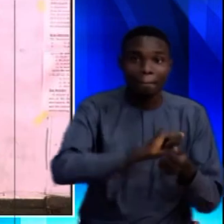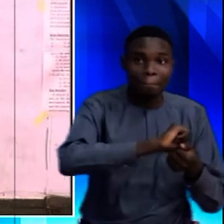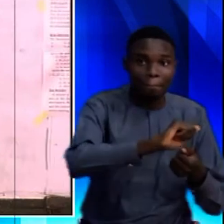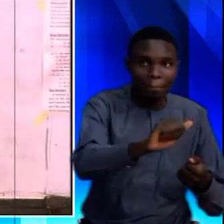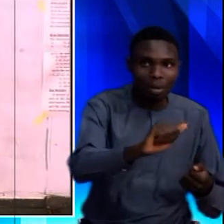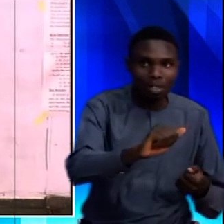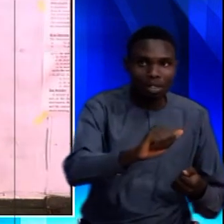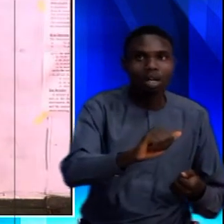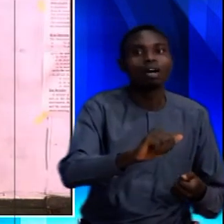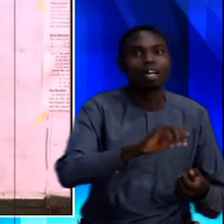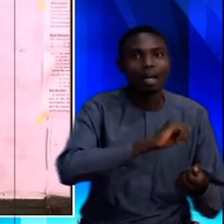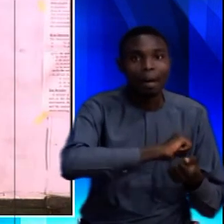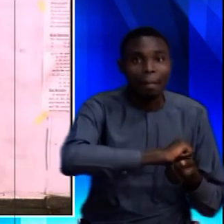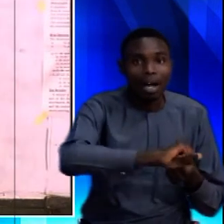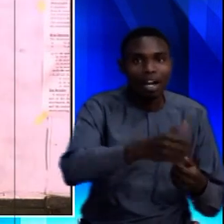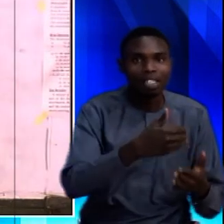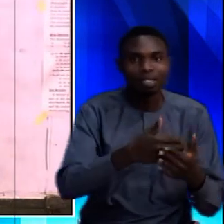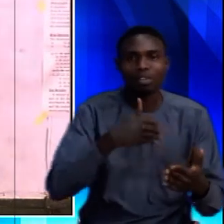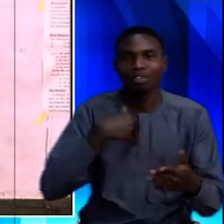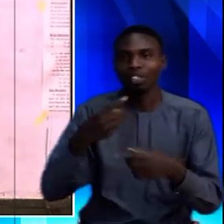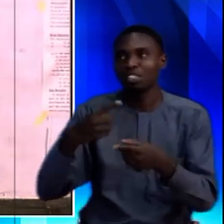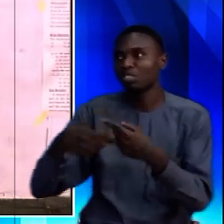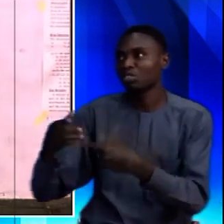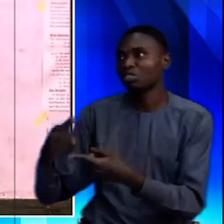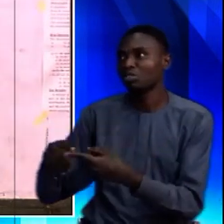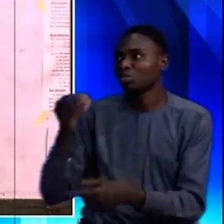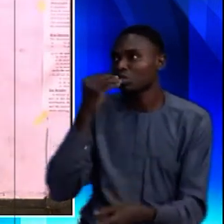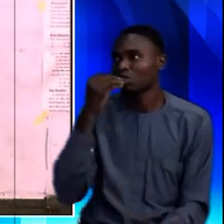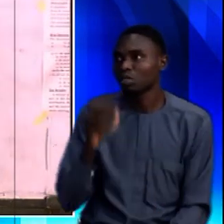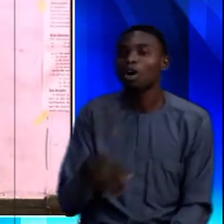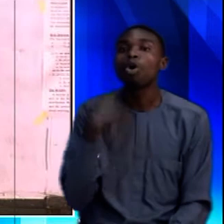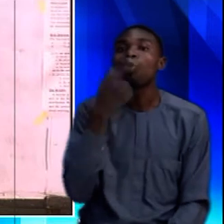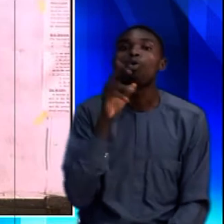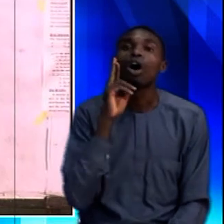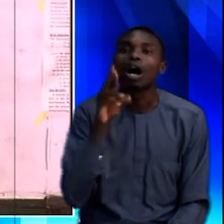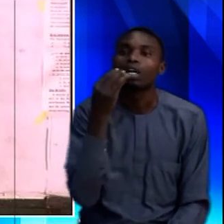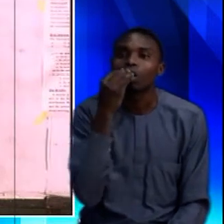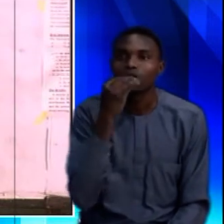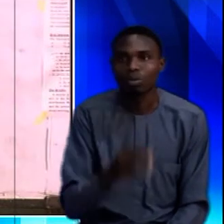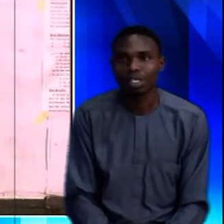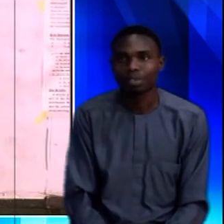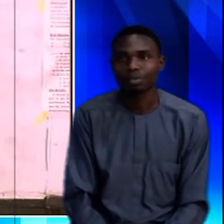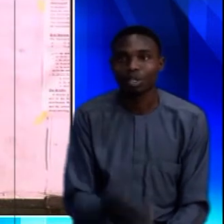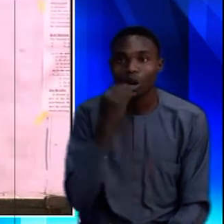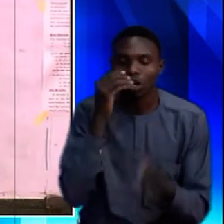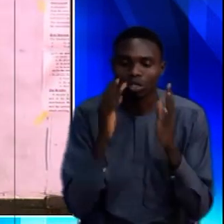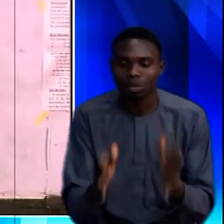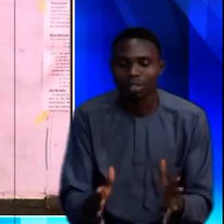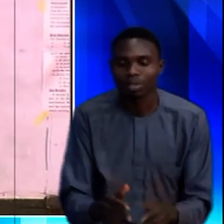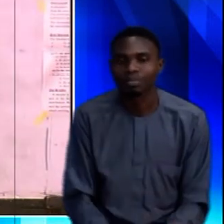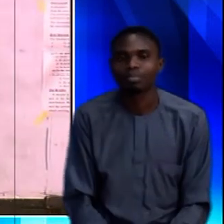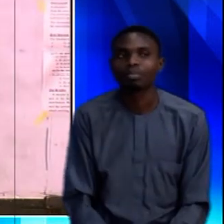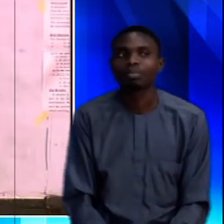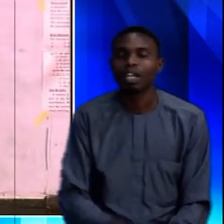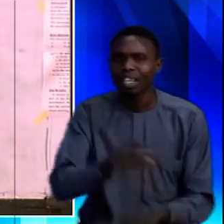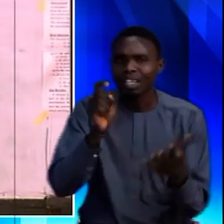what? Final consumer. Now, who are those consumers? When we say consumer, we're talking about the end users, the people that will use